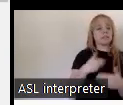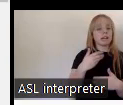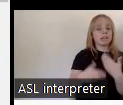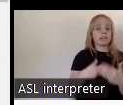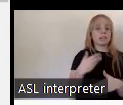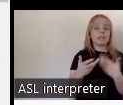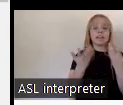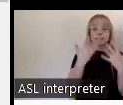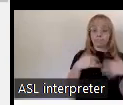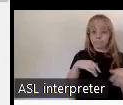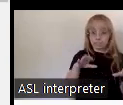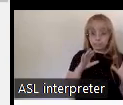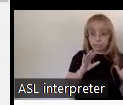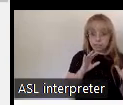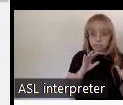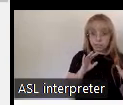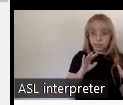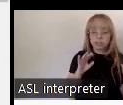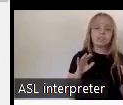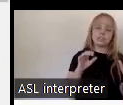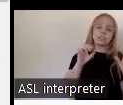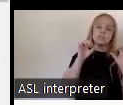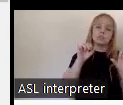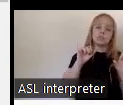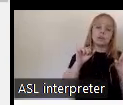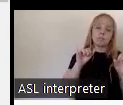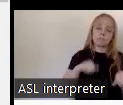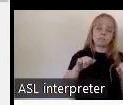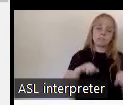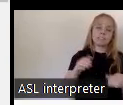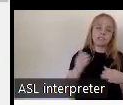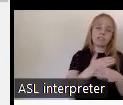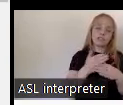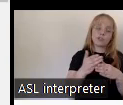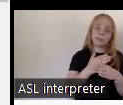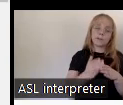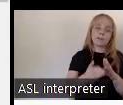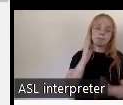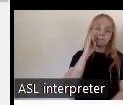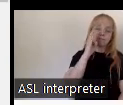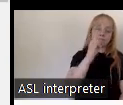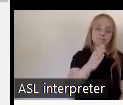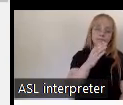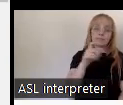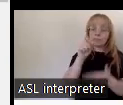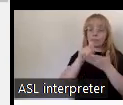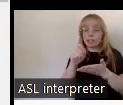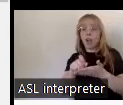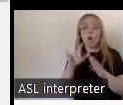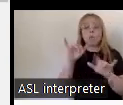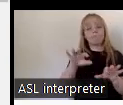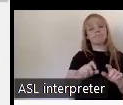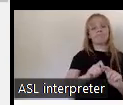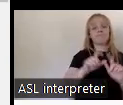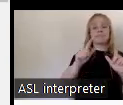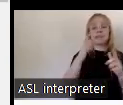soon as it's processed in the background, then we'll have the ability to share directly from here. This pencil, well, there it popped up